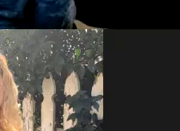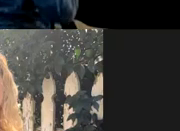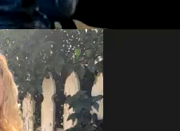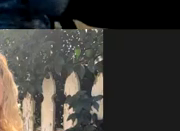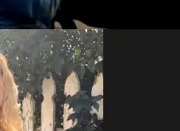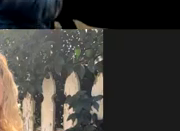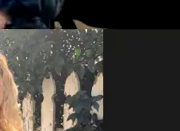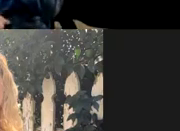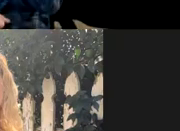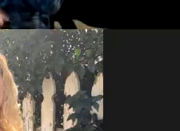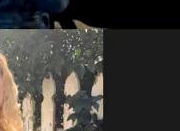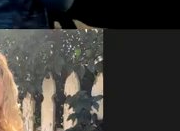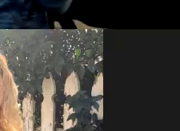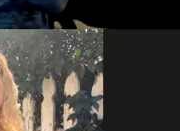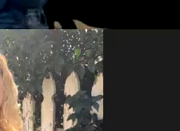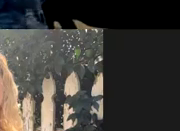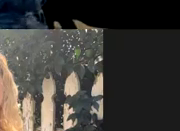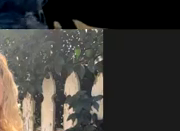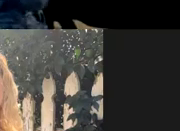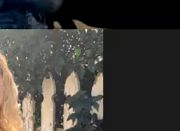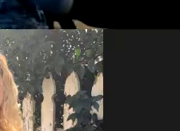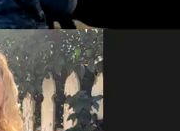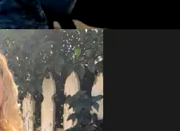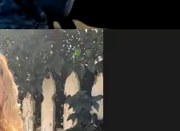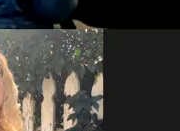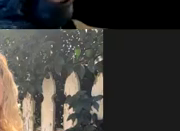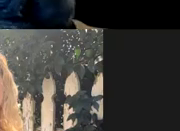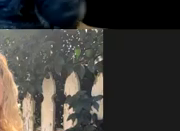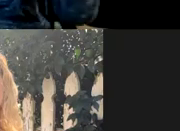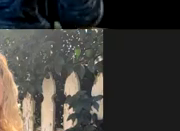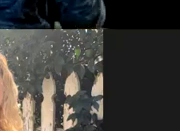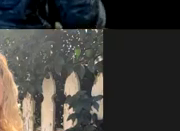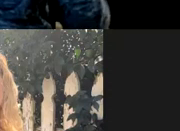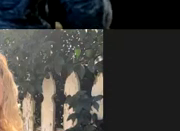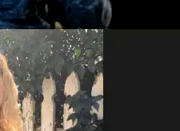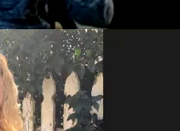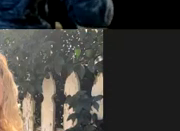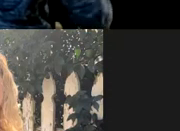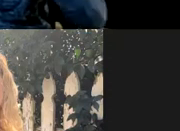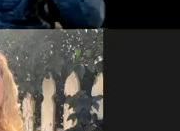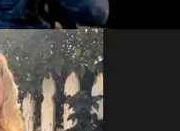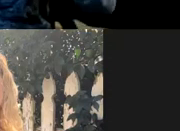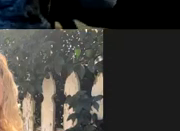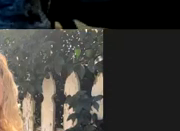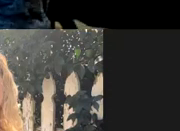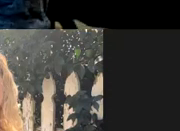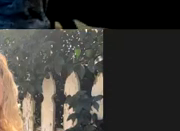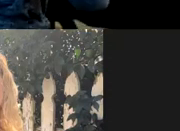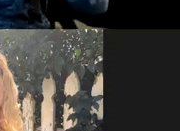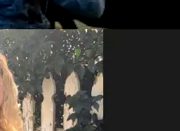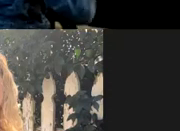All right, thank you. It is rather infuriating. I mentioned when Steve was talking about